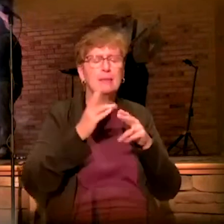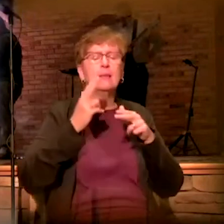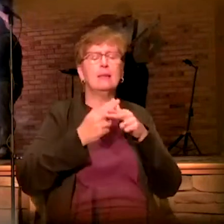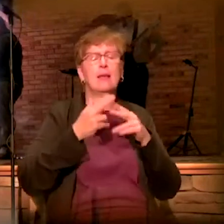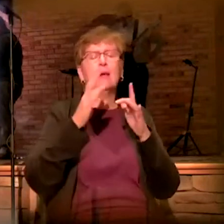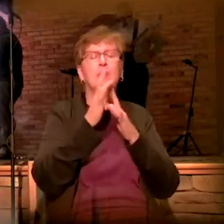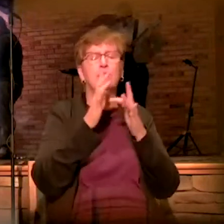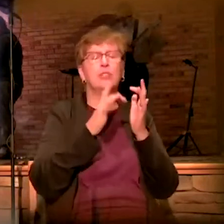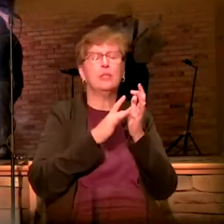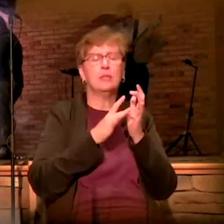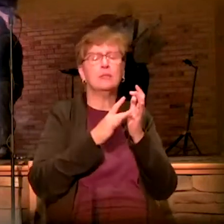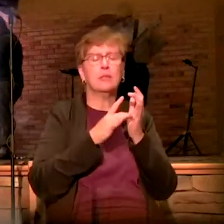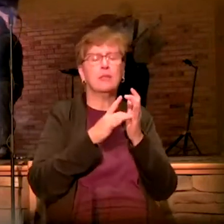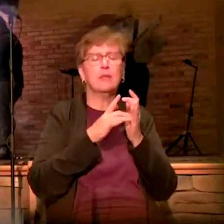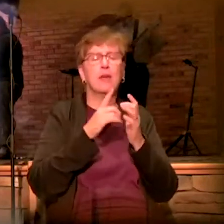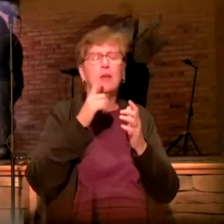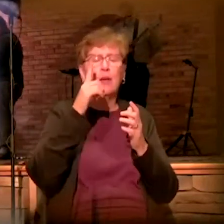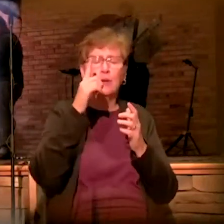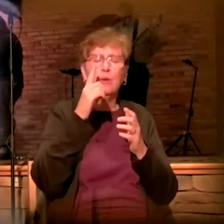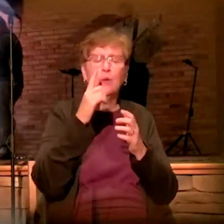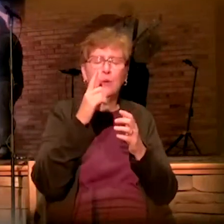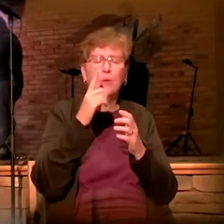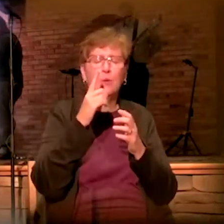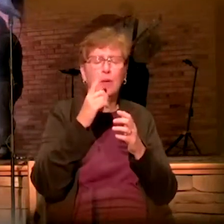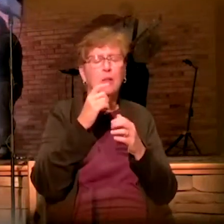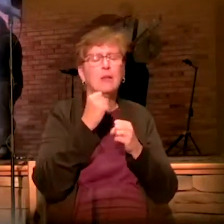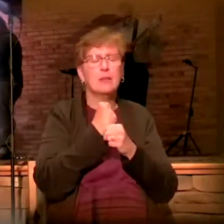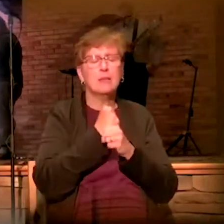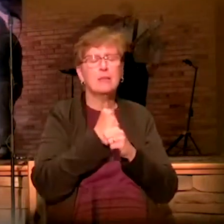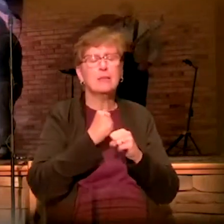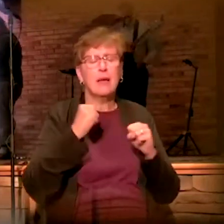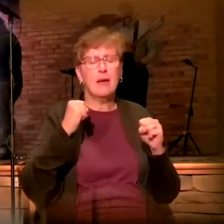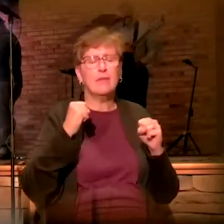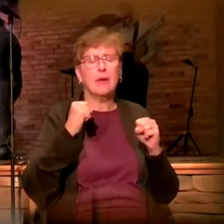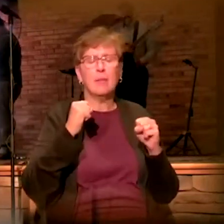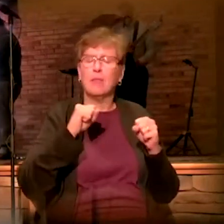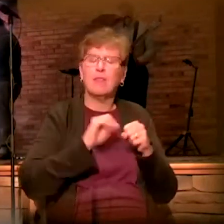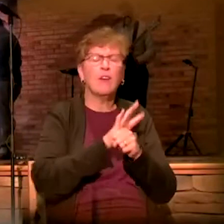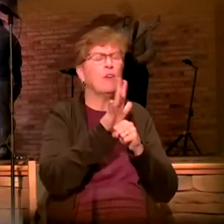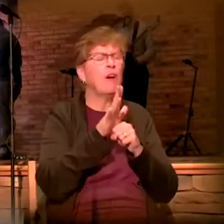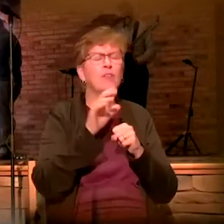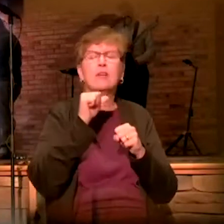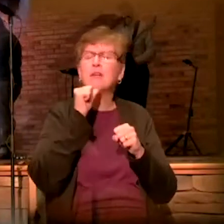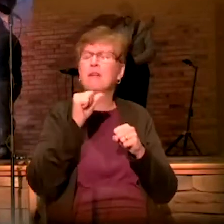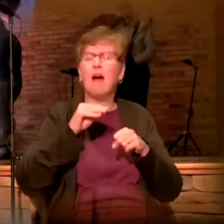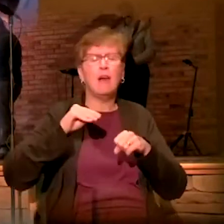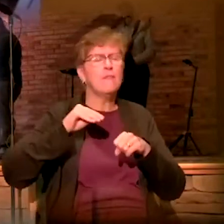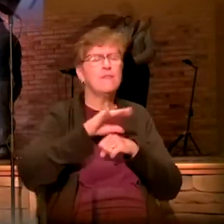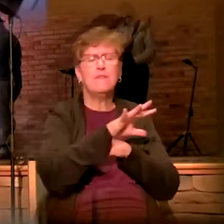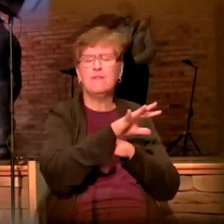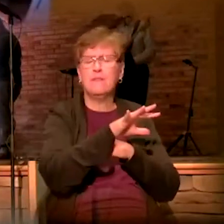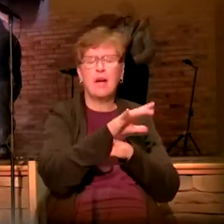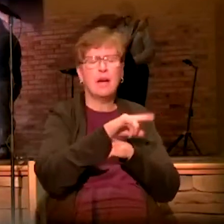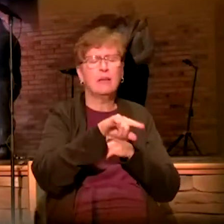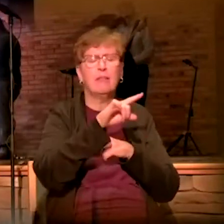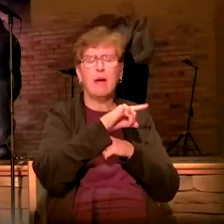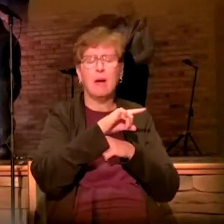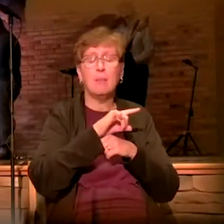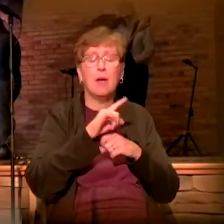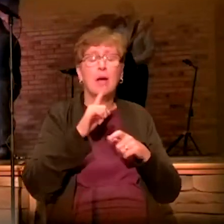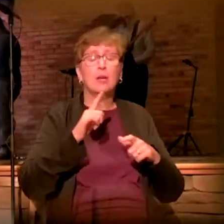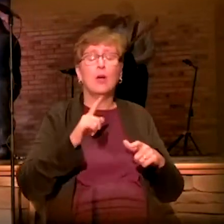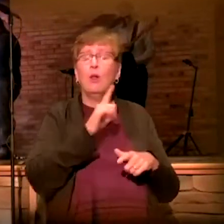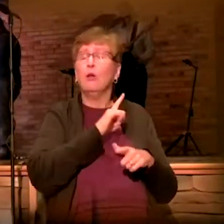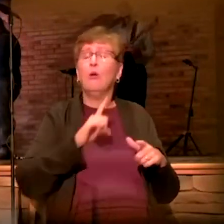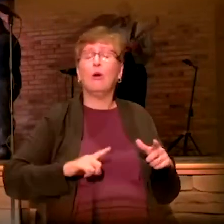Jesus that you would spare them, Lord, that this virus would not infect them. And for those, Lord, who already are